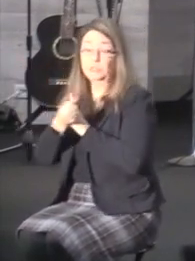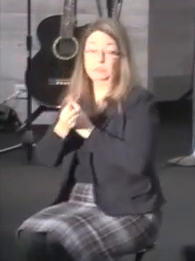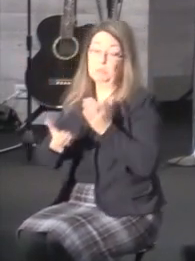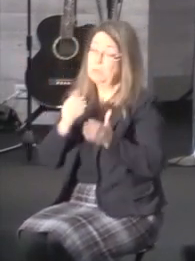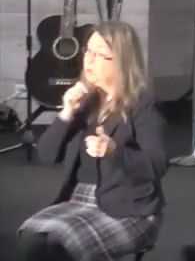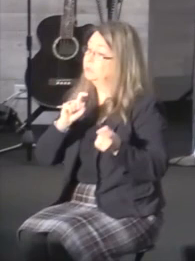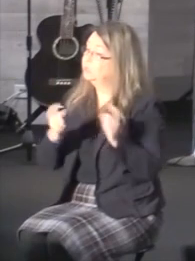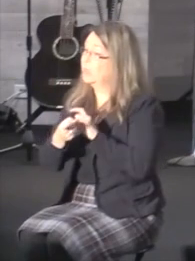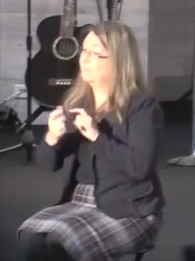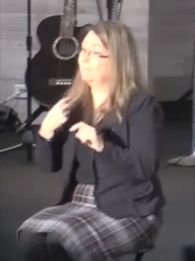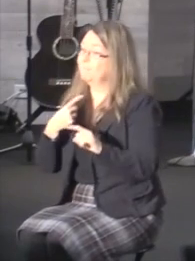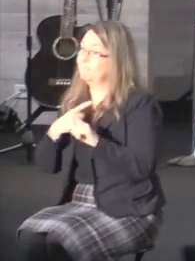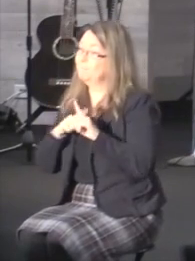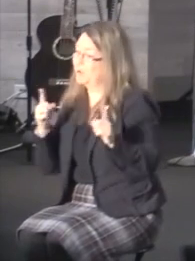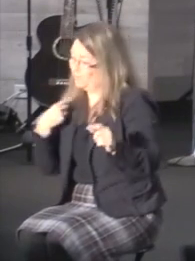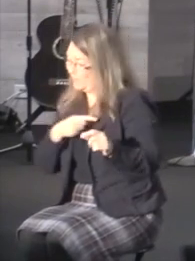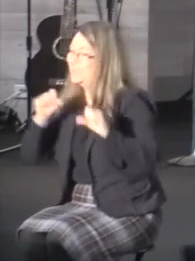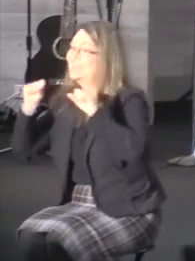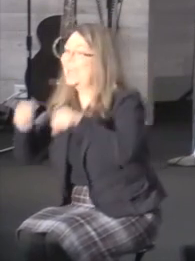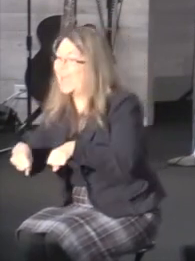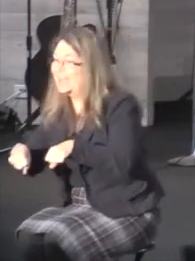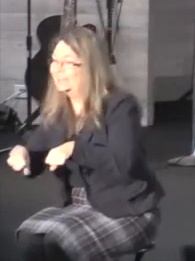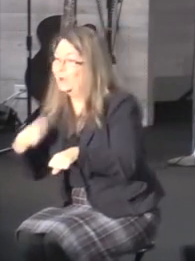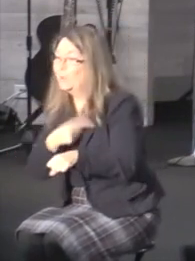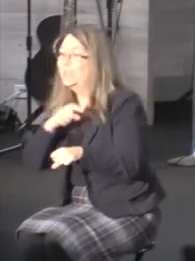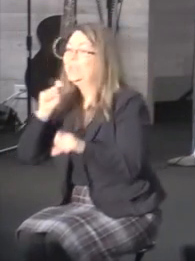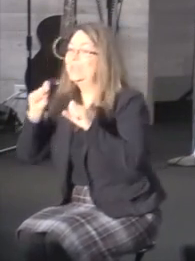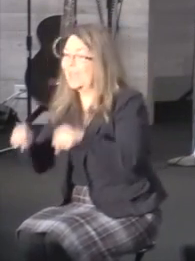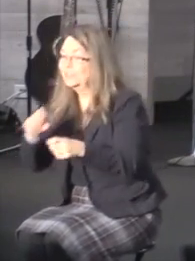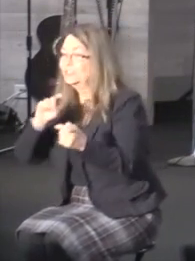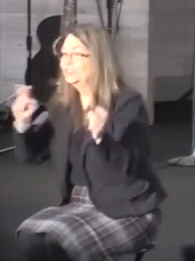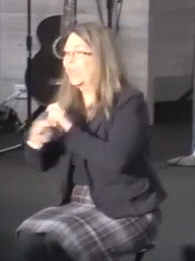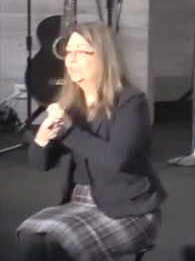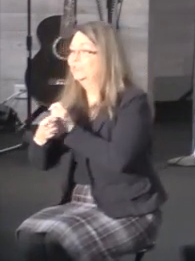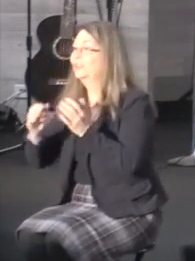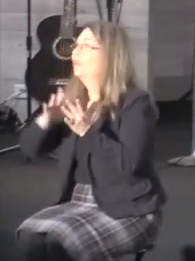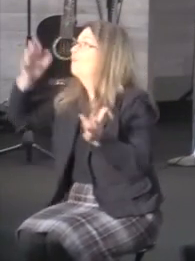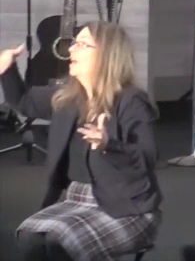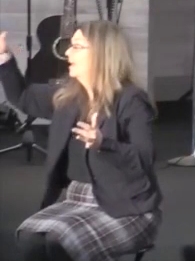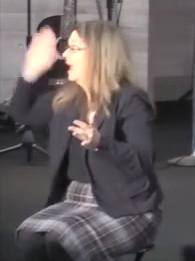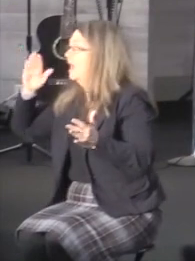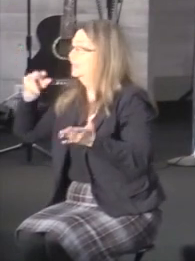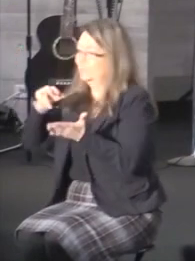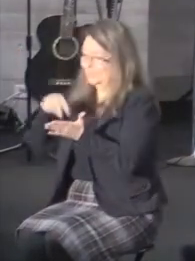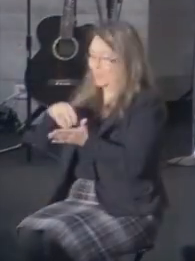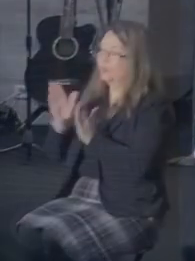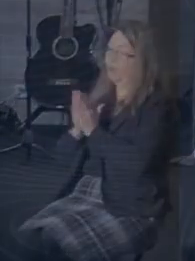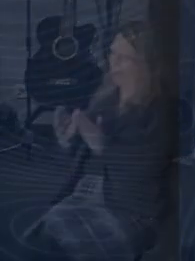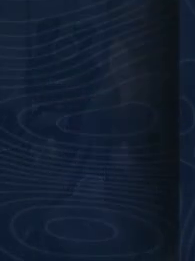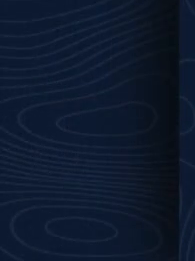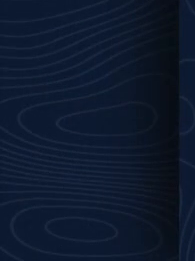change, but we can. We can change to the glory of God. Let's stand and let's pray.